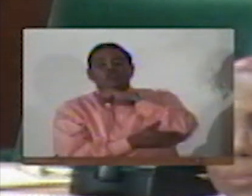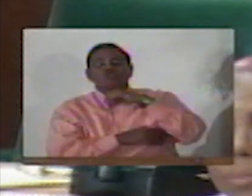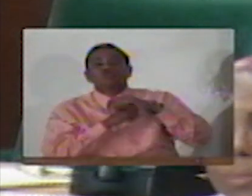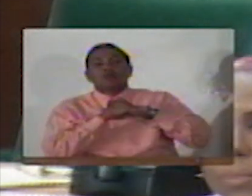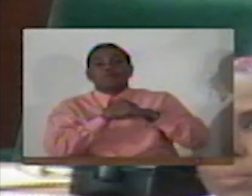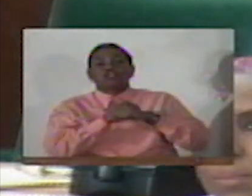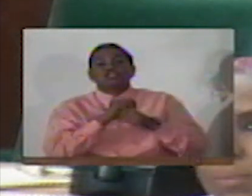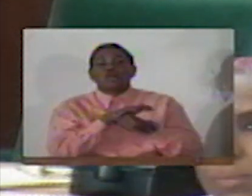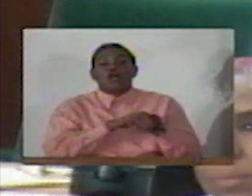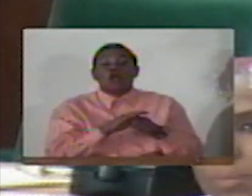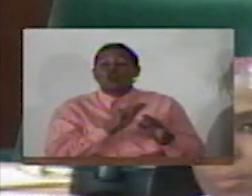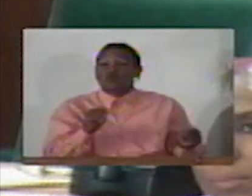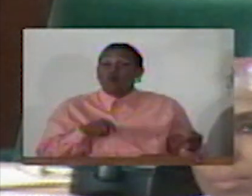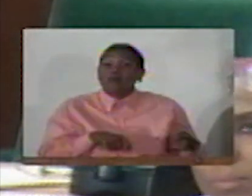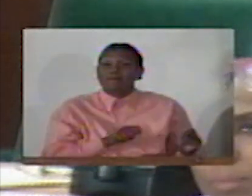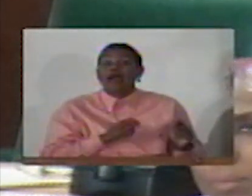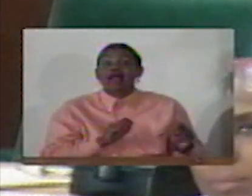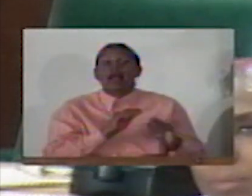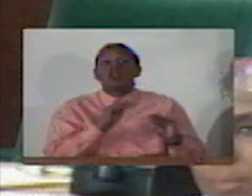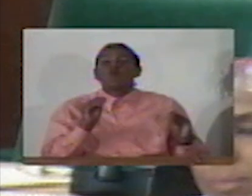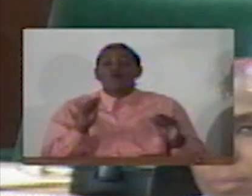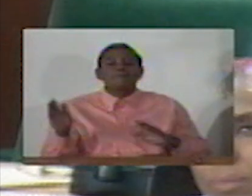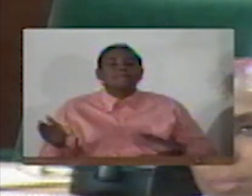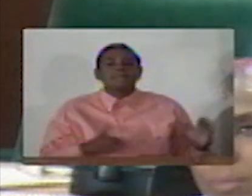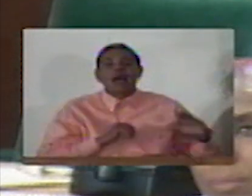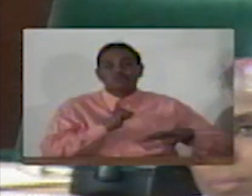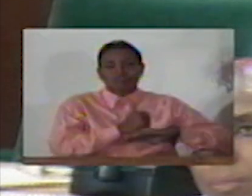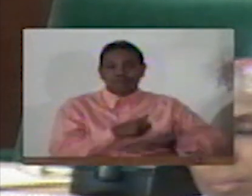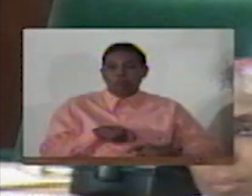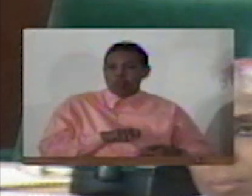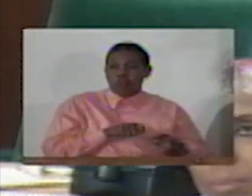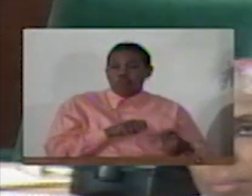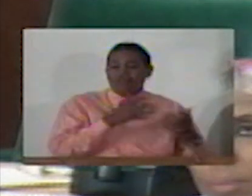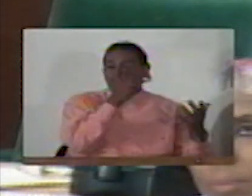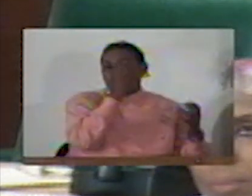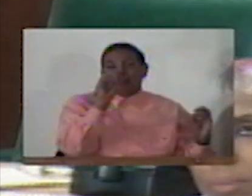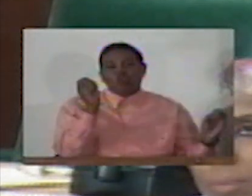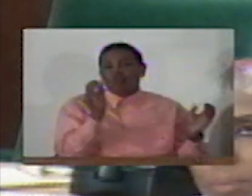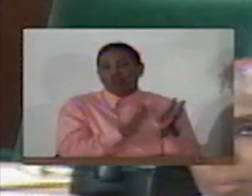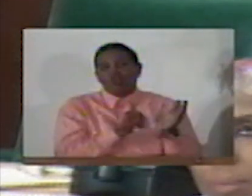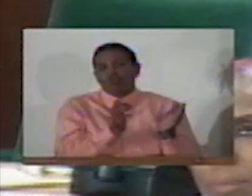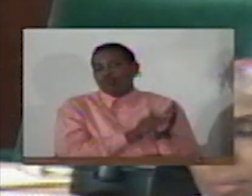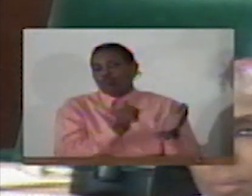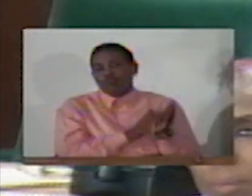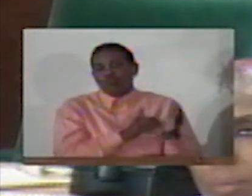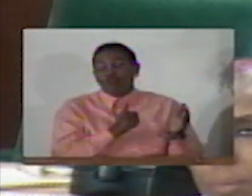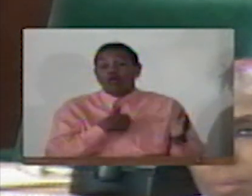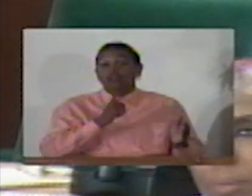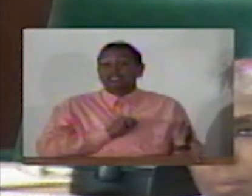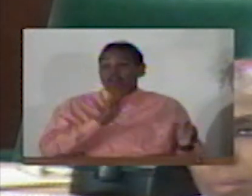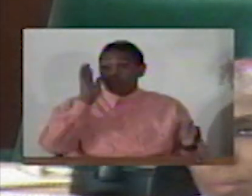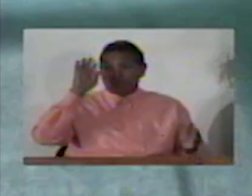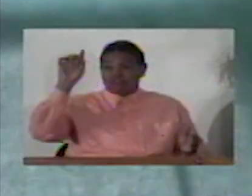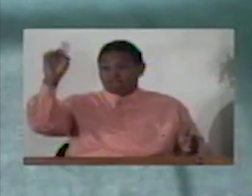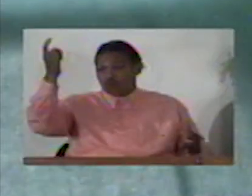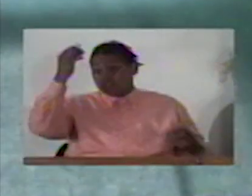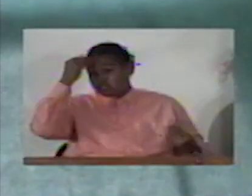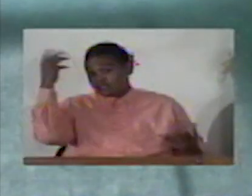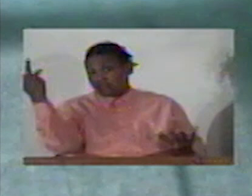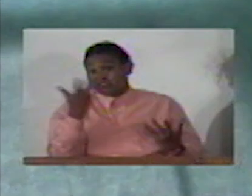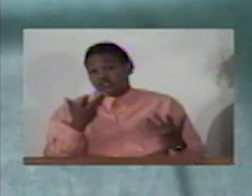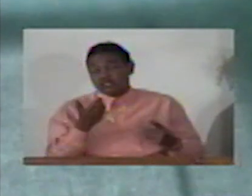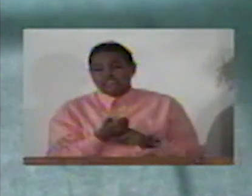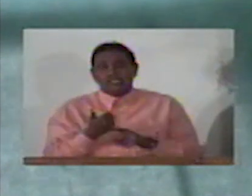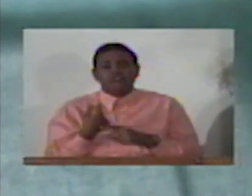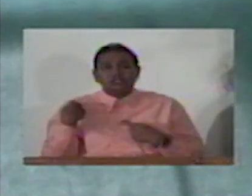is no mining and there is no plans for that. I will be the first to admit that since the Prime